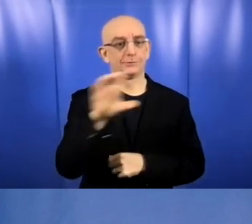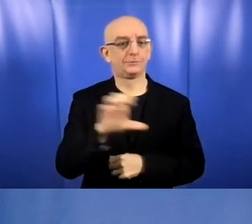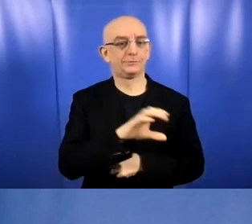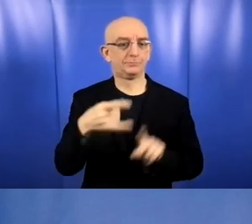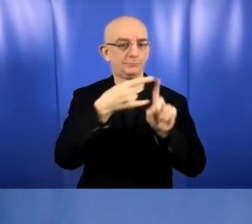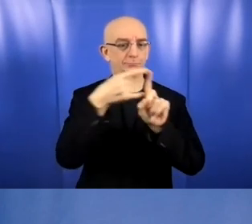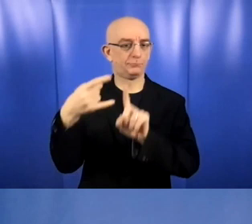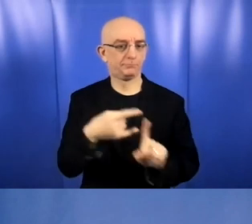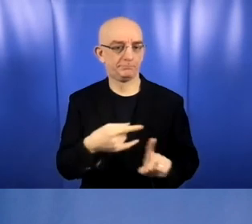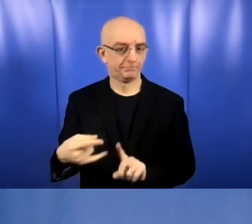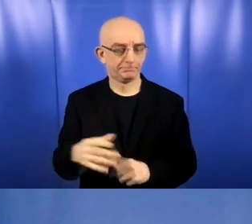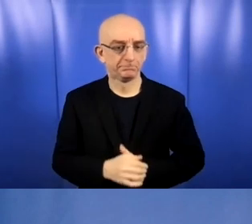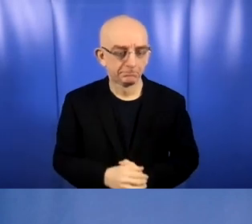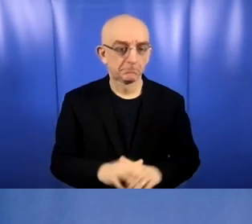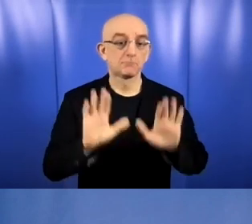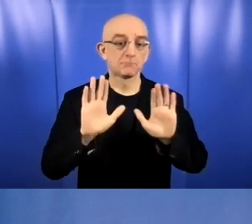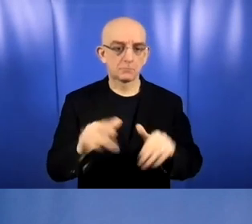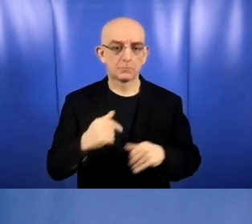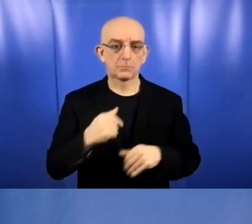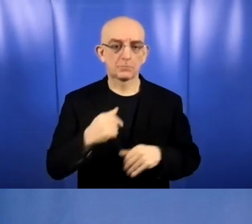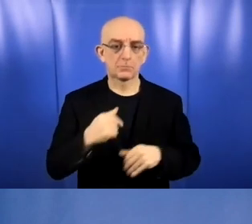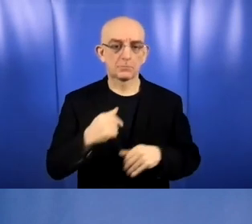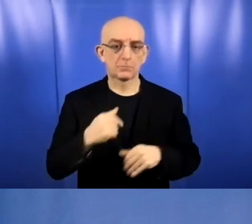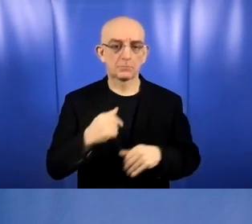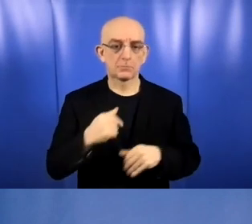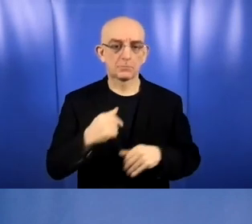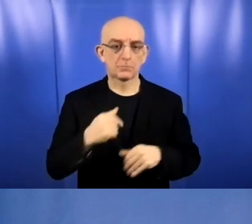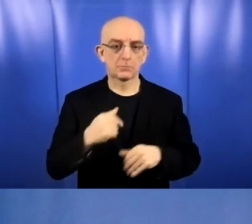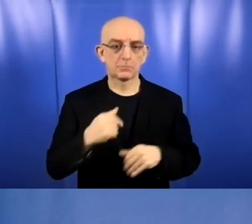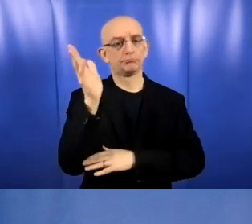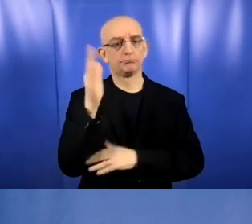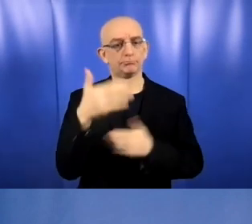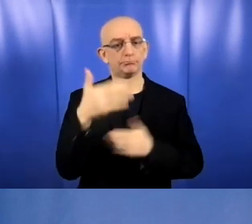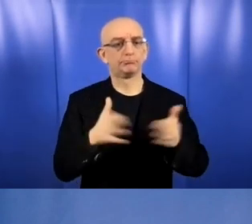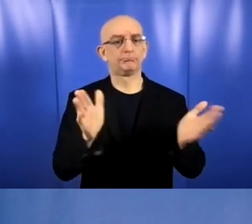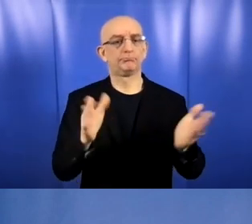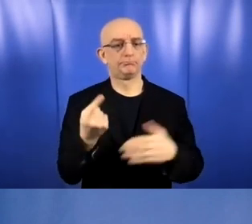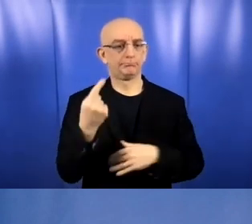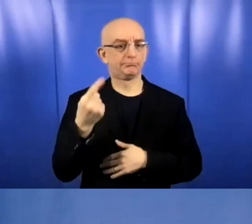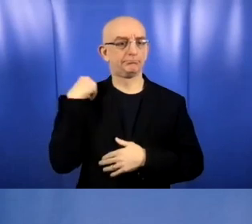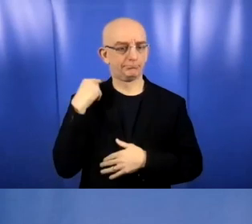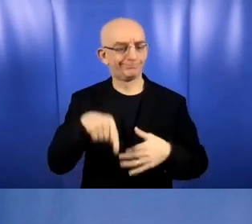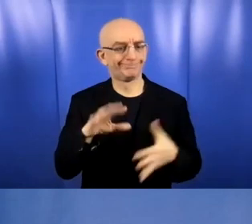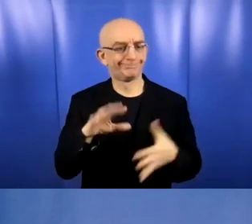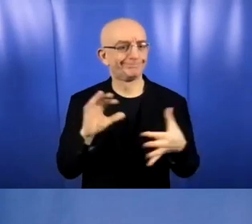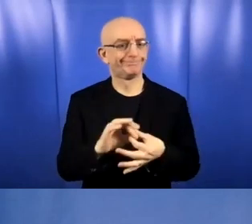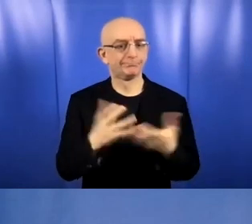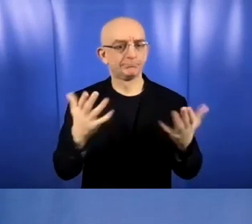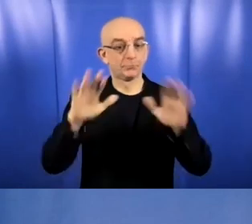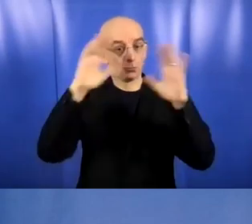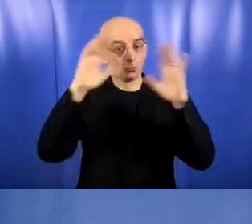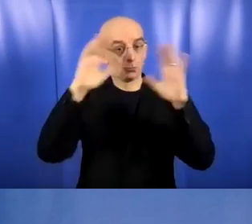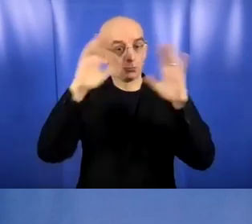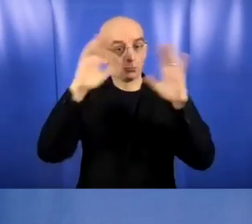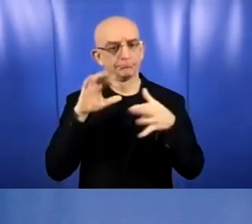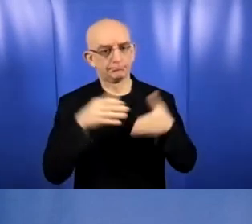at 70 years of UNHCR and its statute, going forward, the Global Compact on Refugees